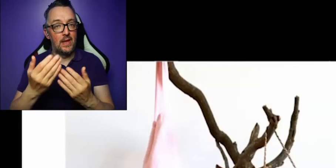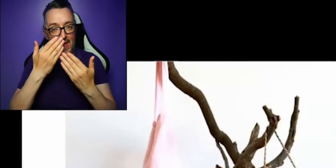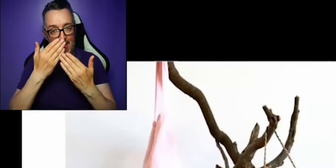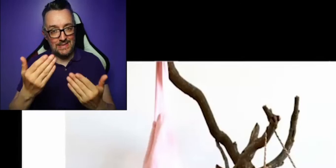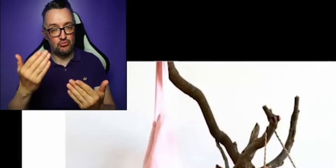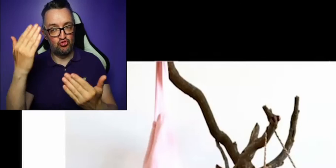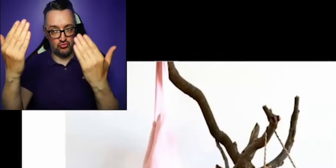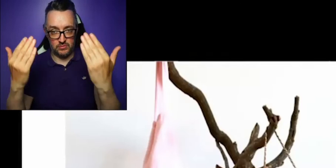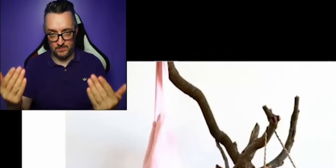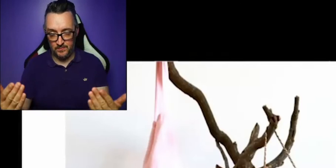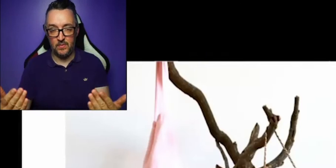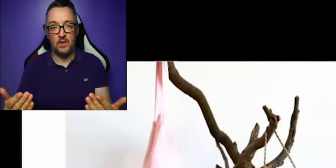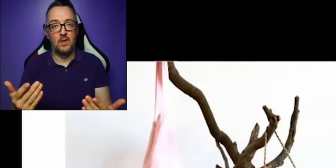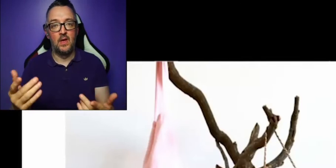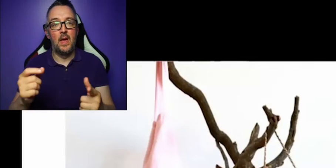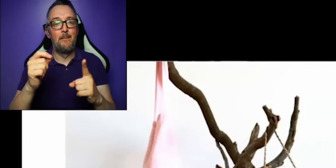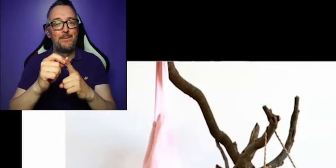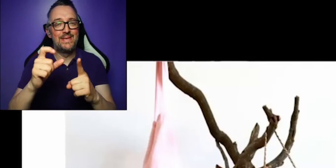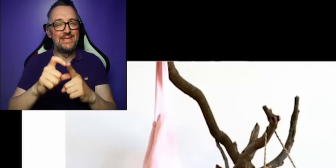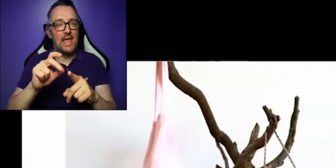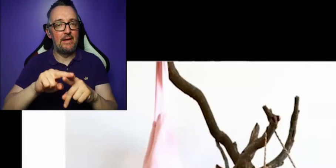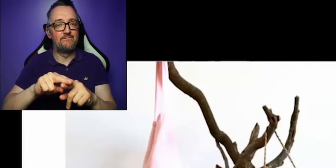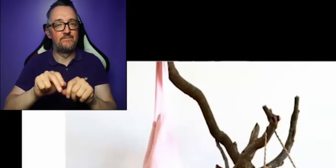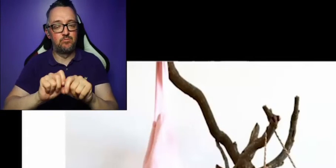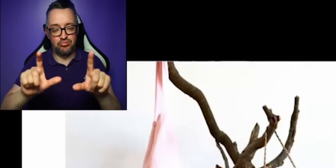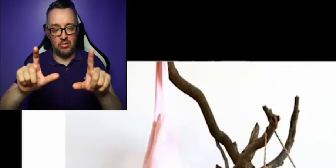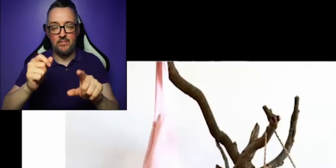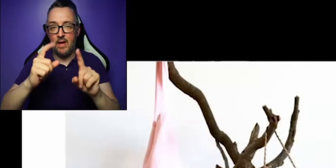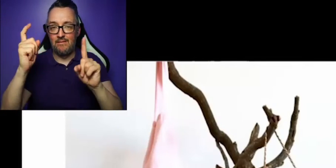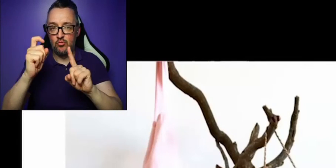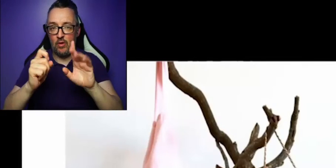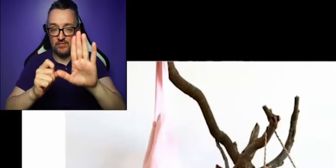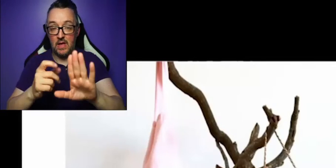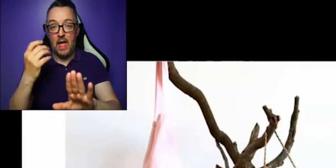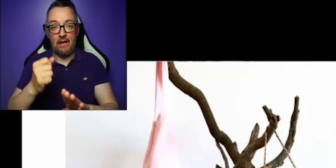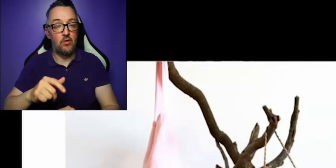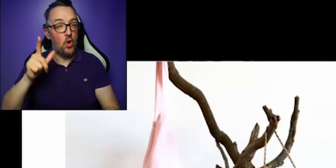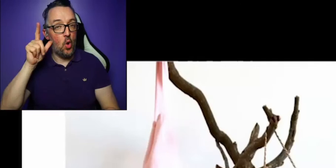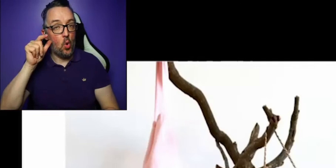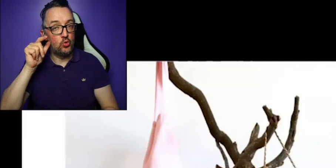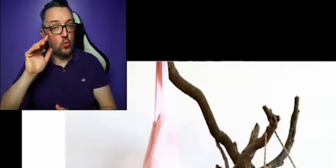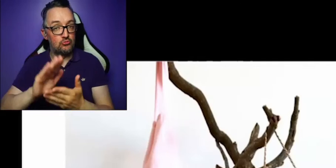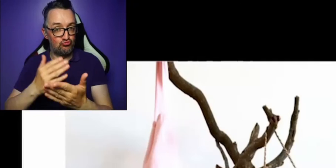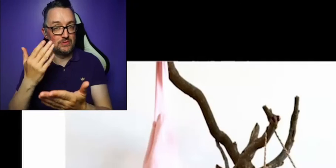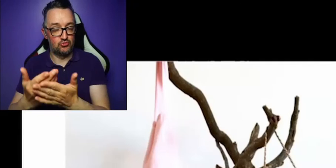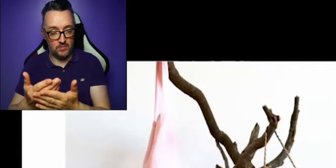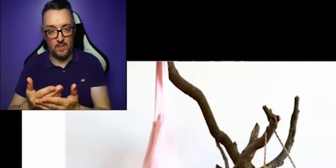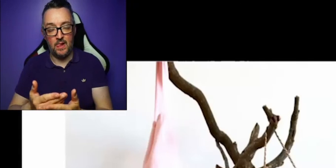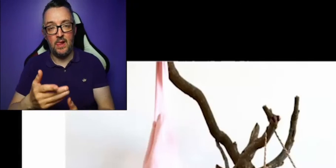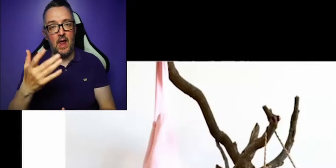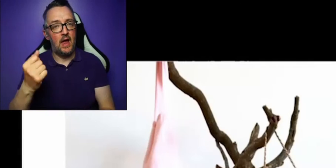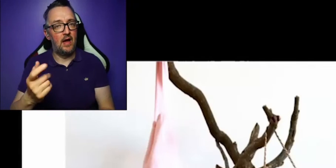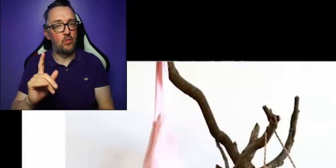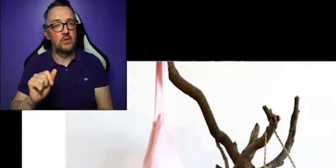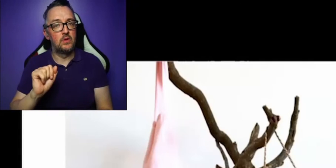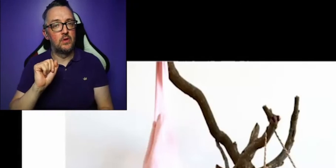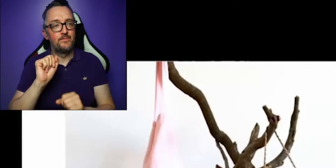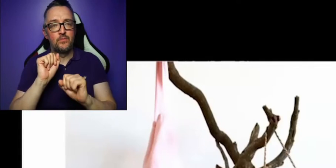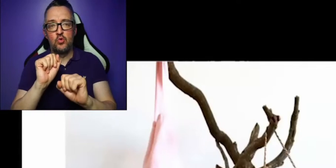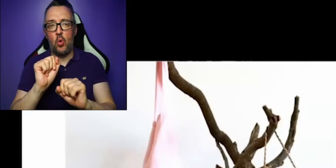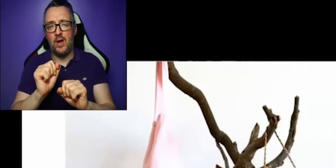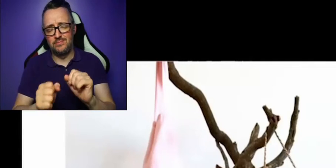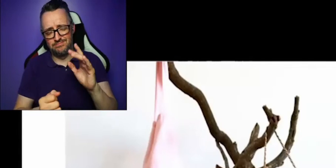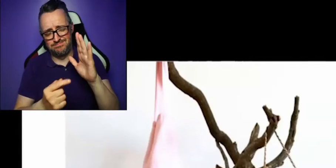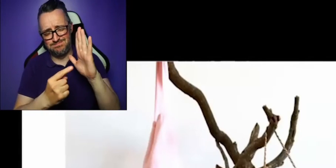is featured as a PDF, as a series of images, and as audio translations. And it shares some key life